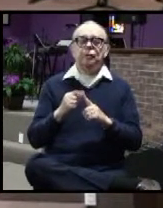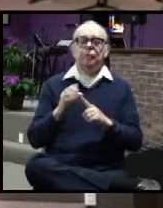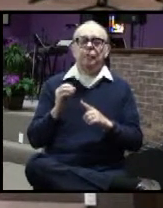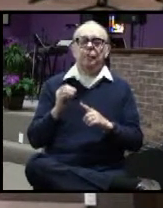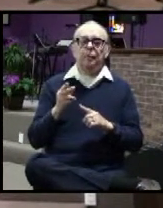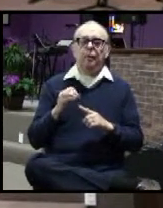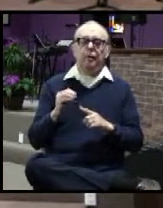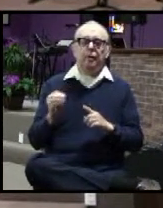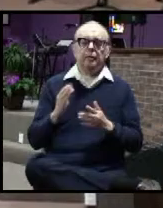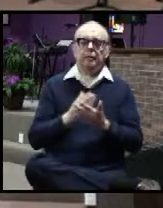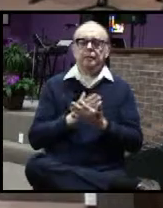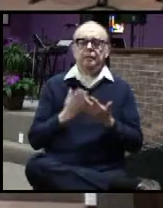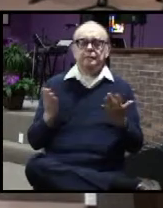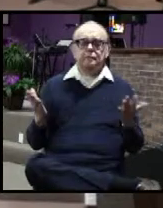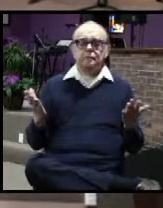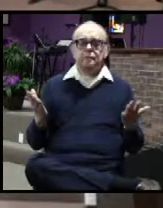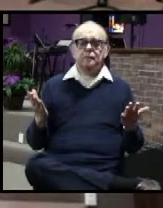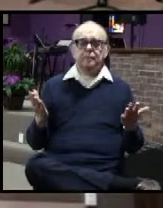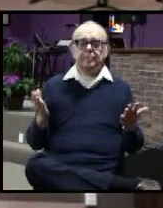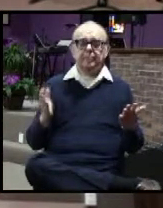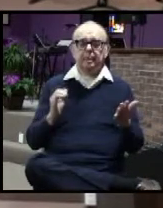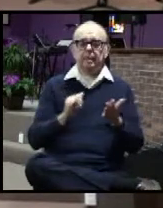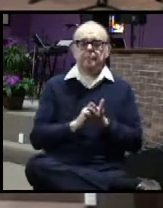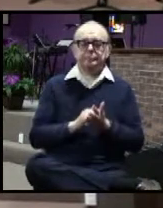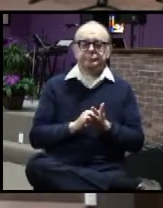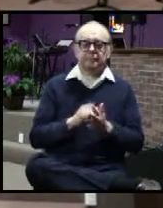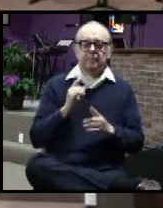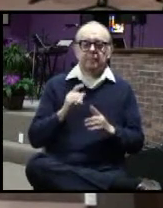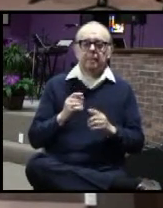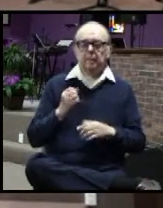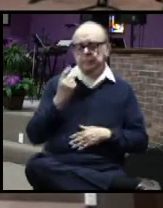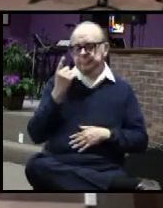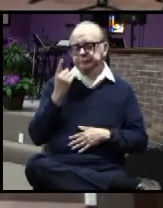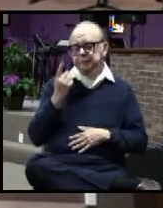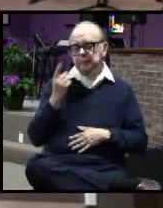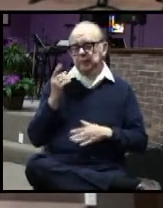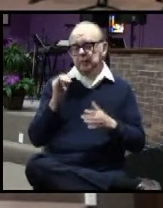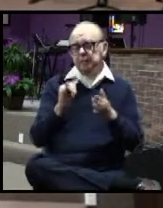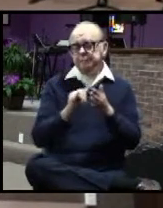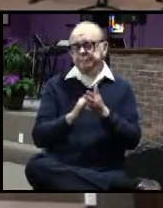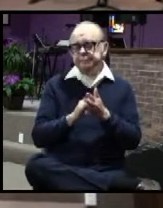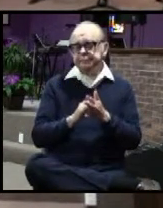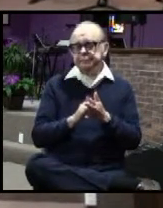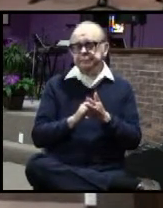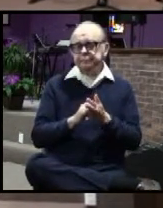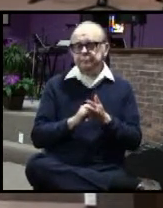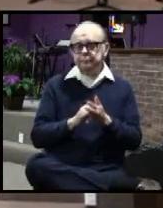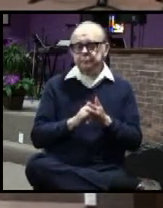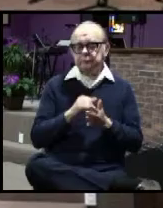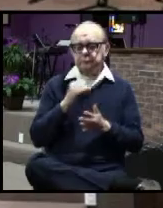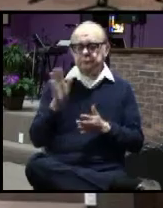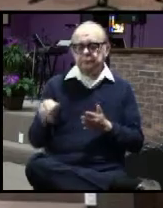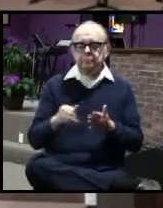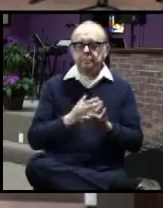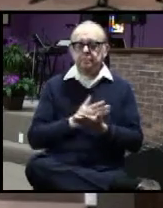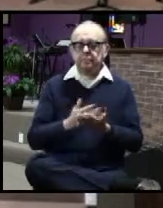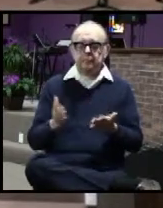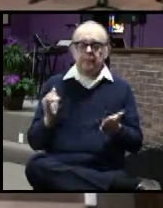And some of the things that you can understand is that here are some things that you